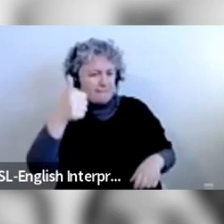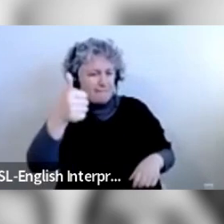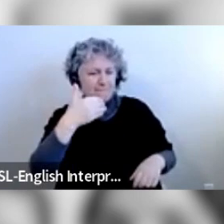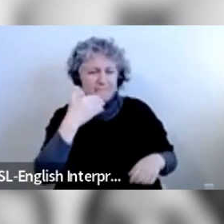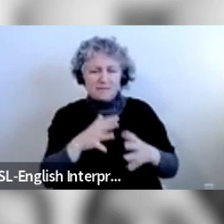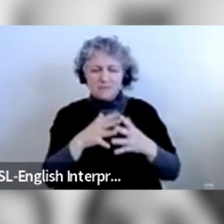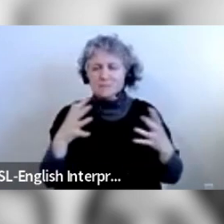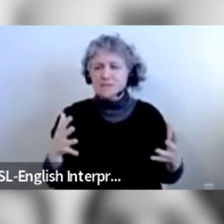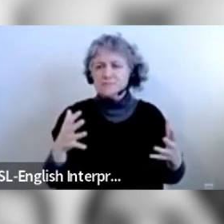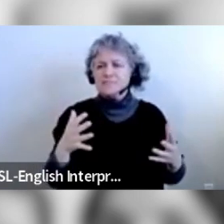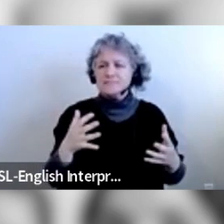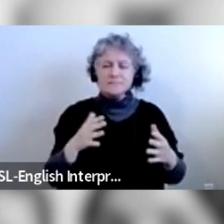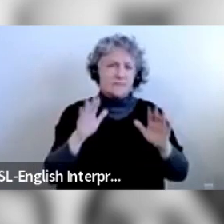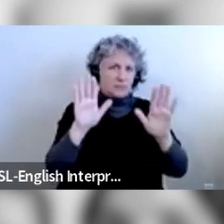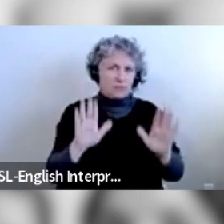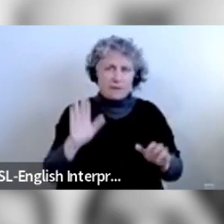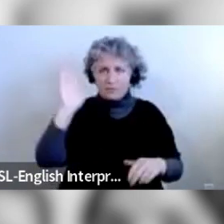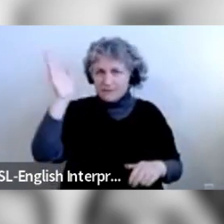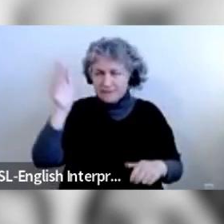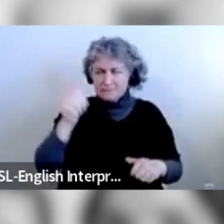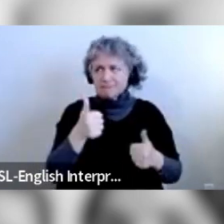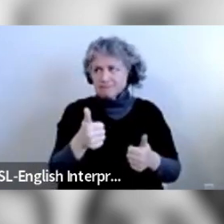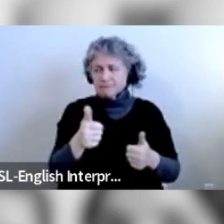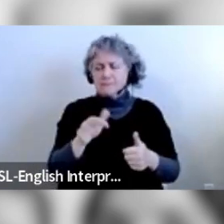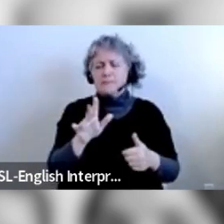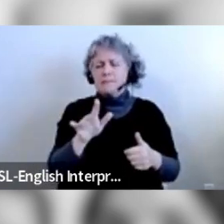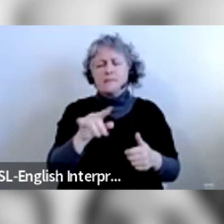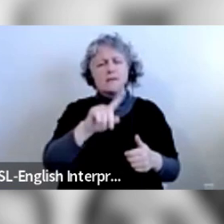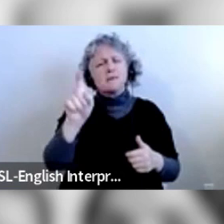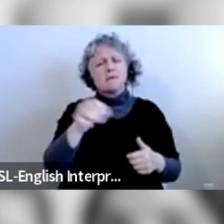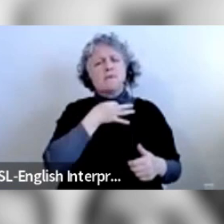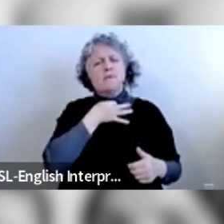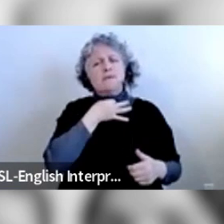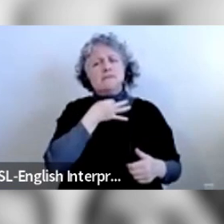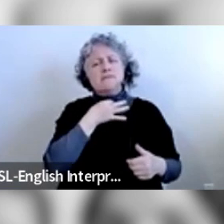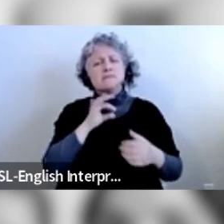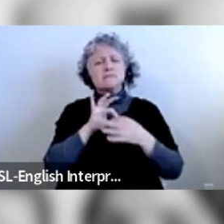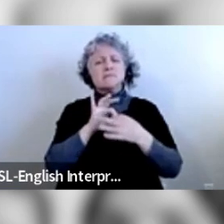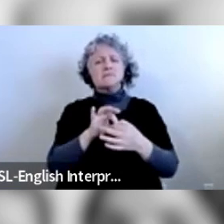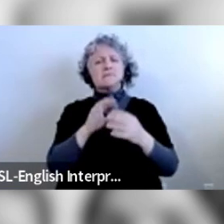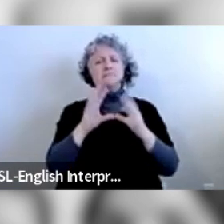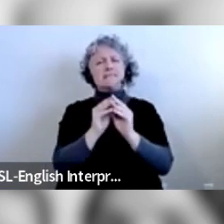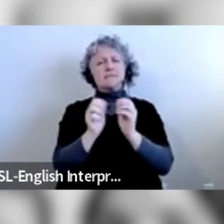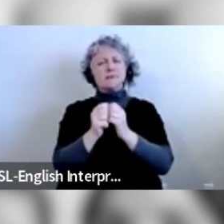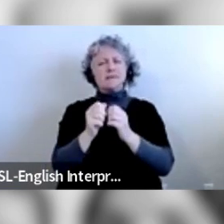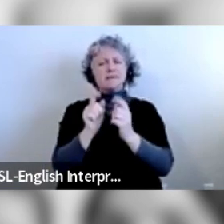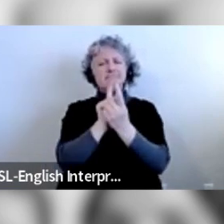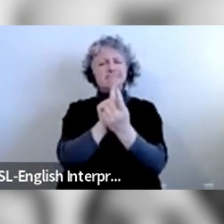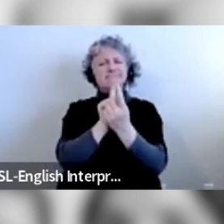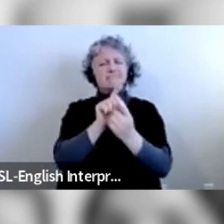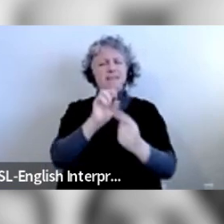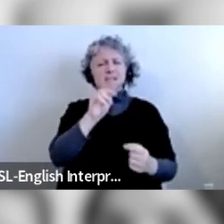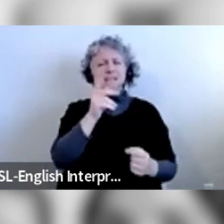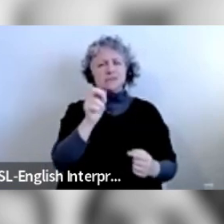Thank you so much for such a great presentation. I do have a question in regards to the mentor meetings. So we're